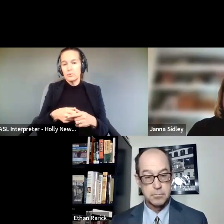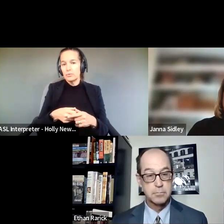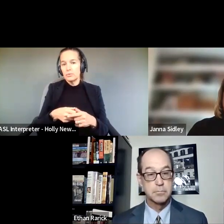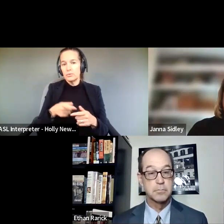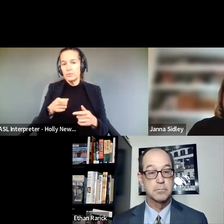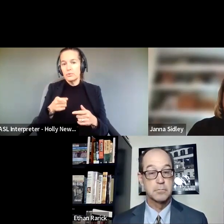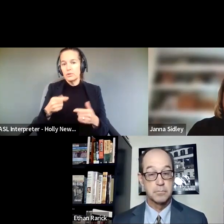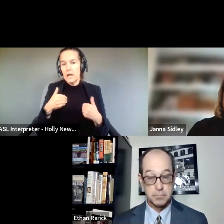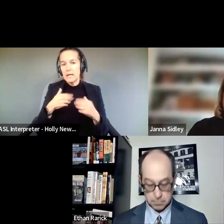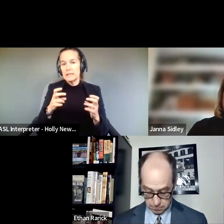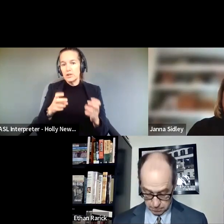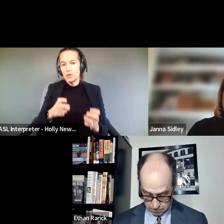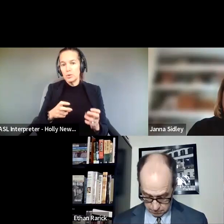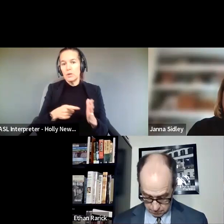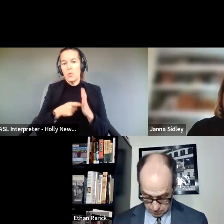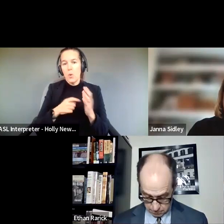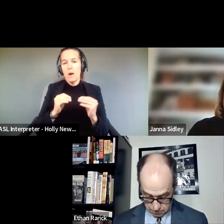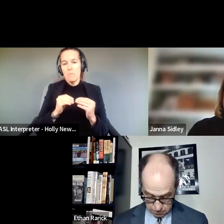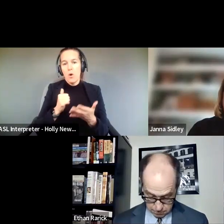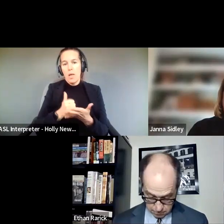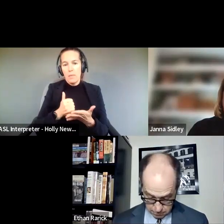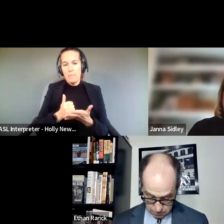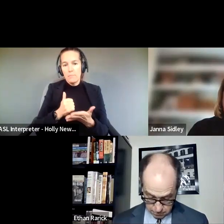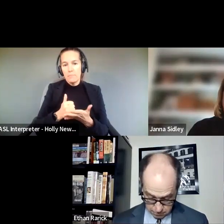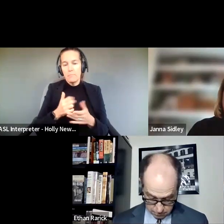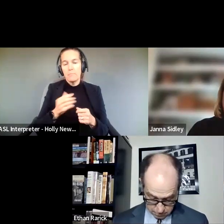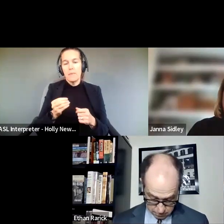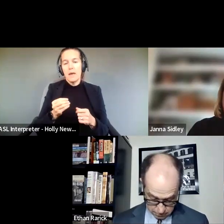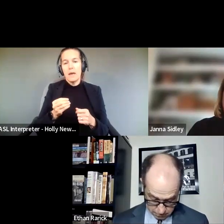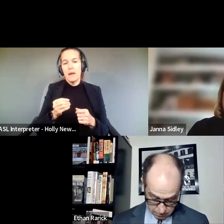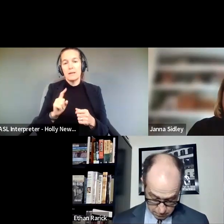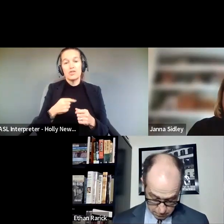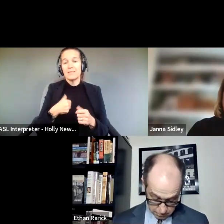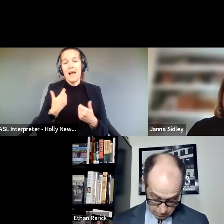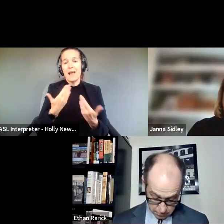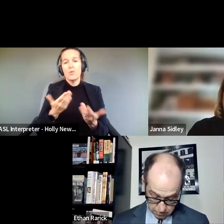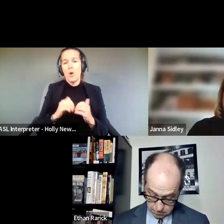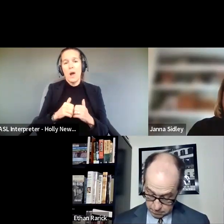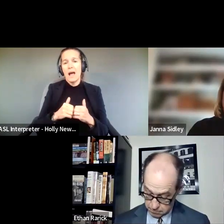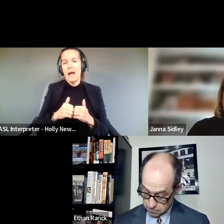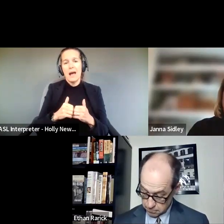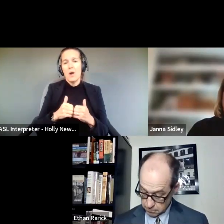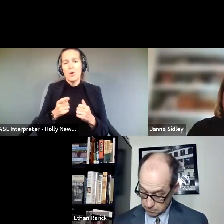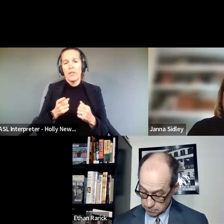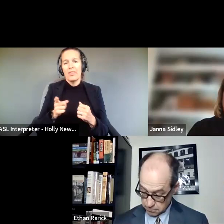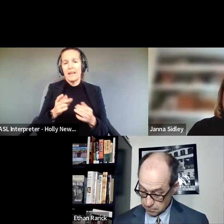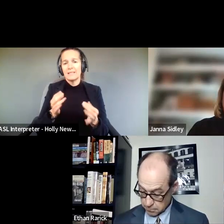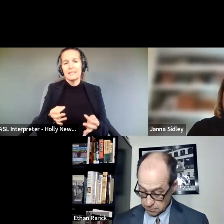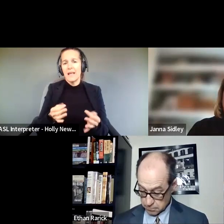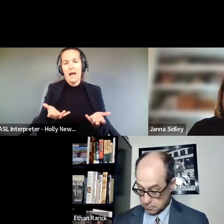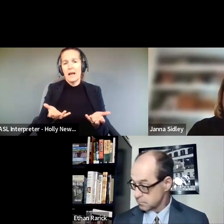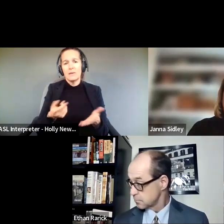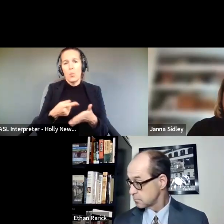issues that require more help, and it's just I don't know how they decide